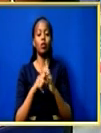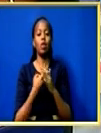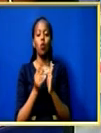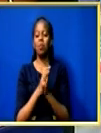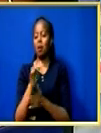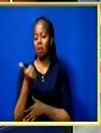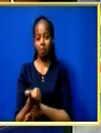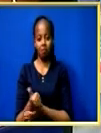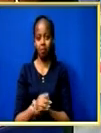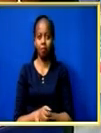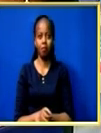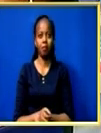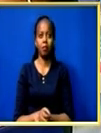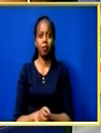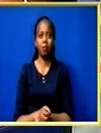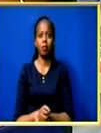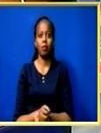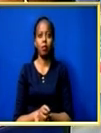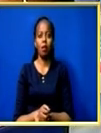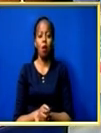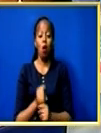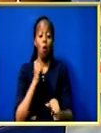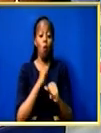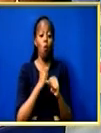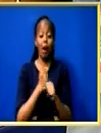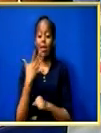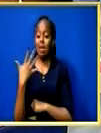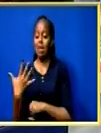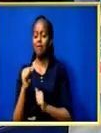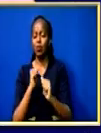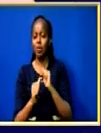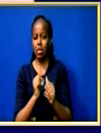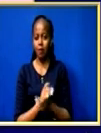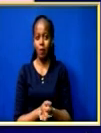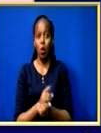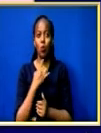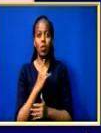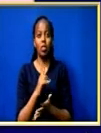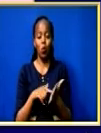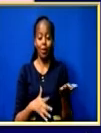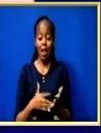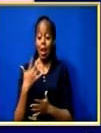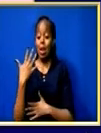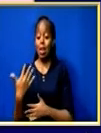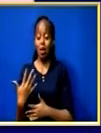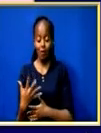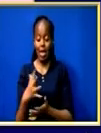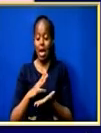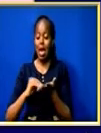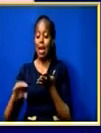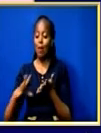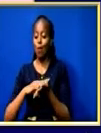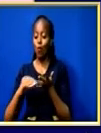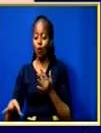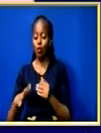any. Yes. Let's start with any. The function of the leaf. So we're saying the leaf removes